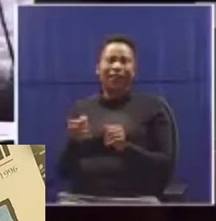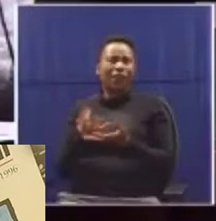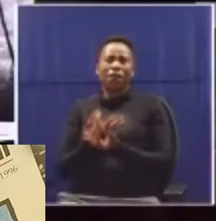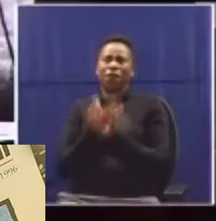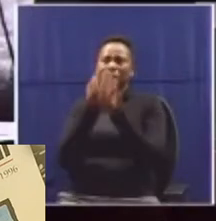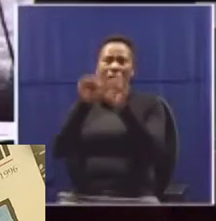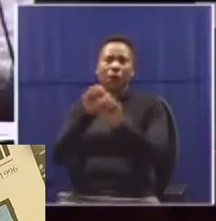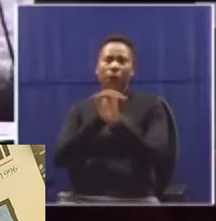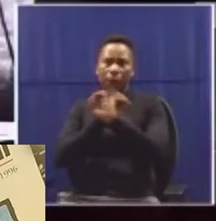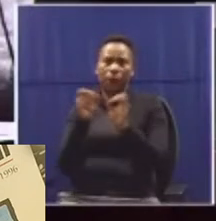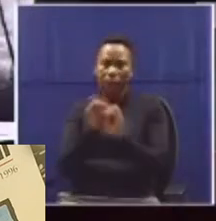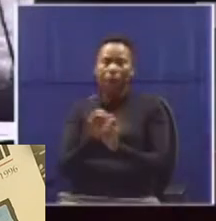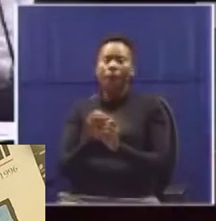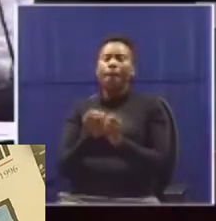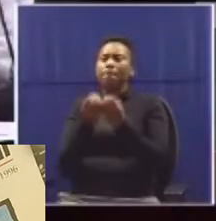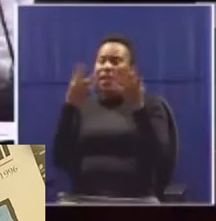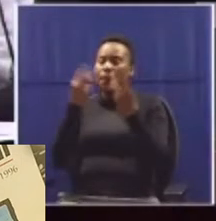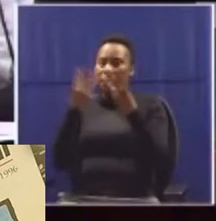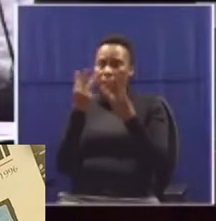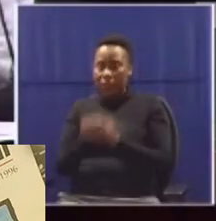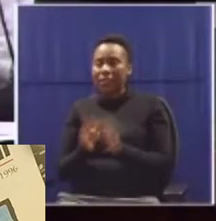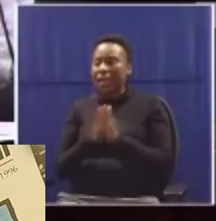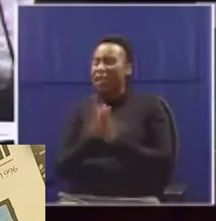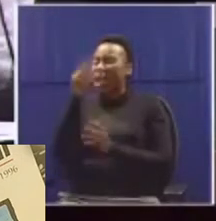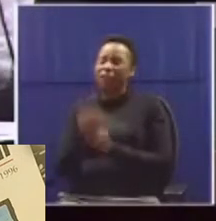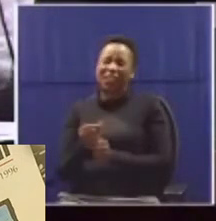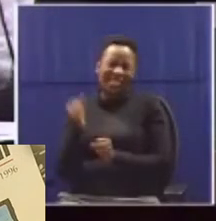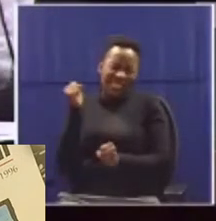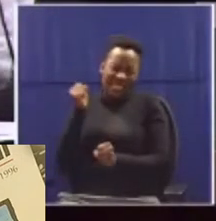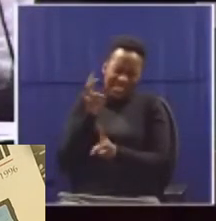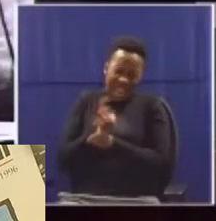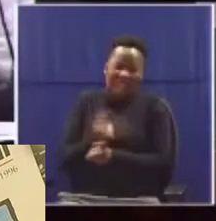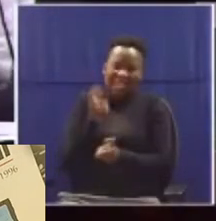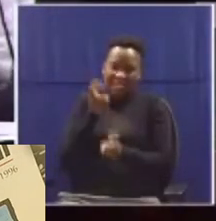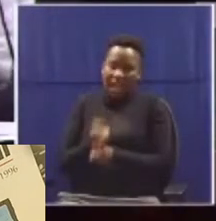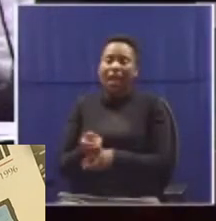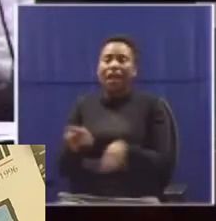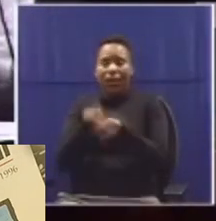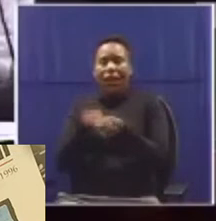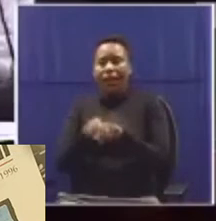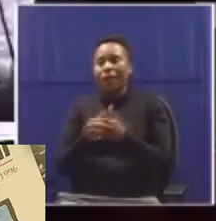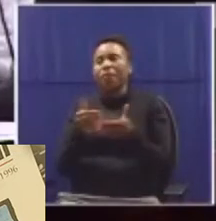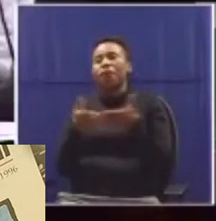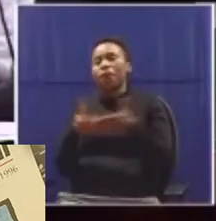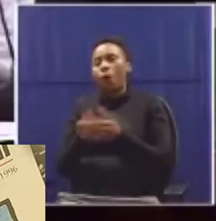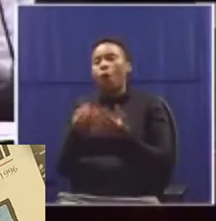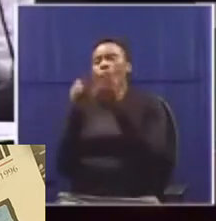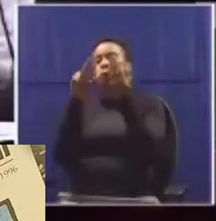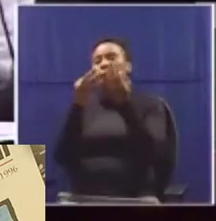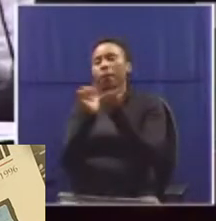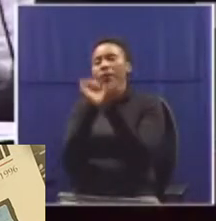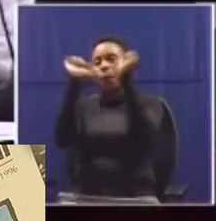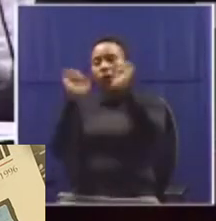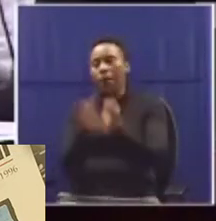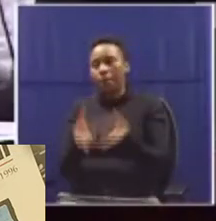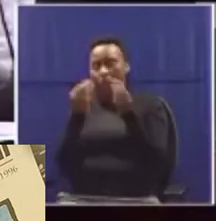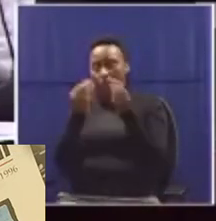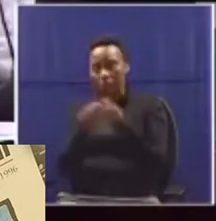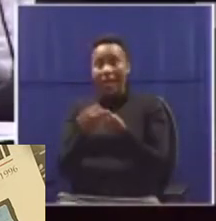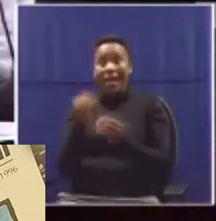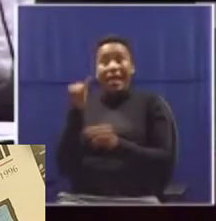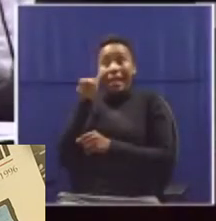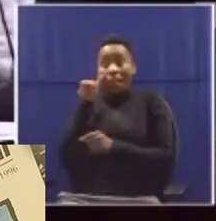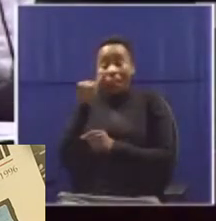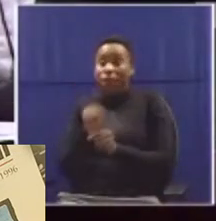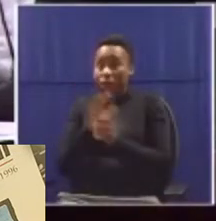day by day lives characterized by hardship much as they did before the dawn of democracy if we were to discuss the